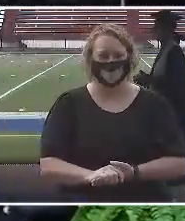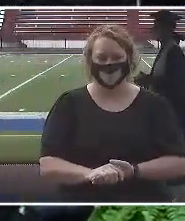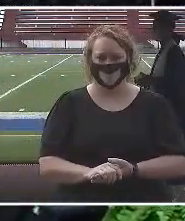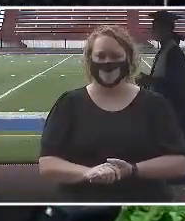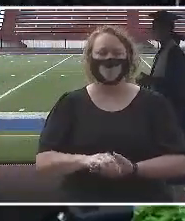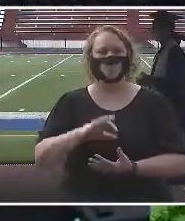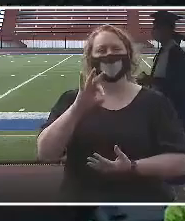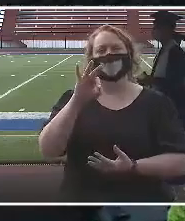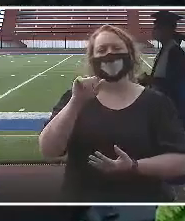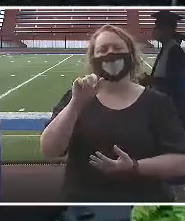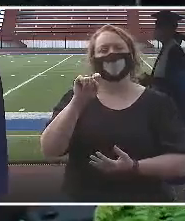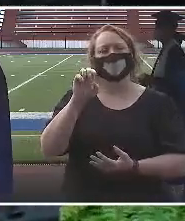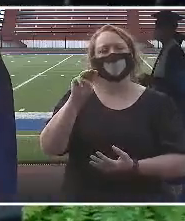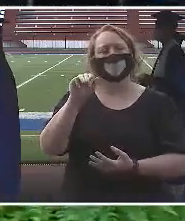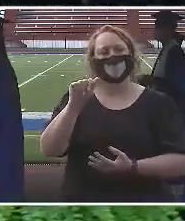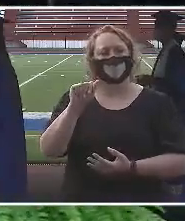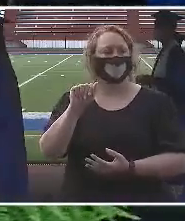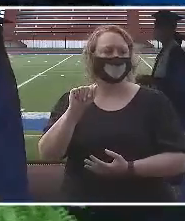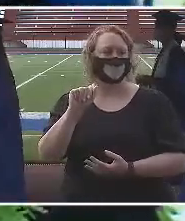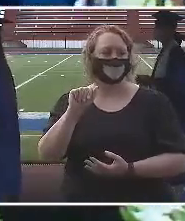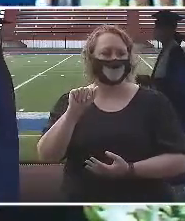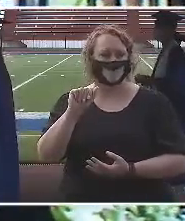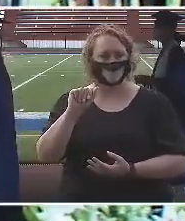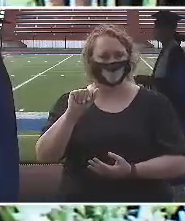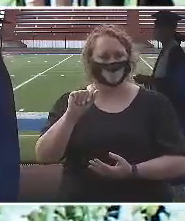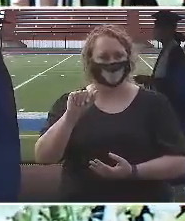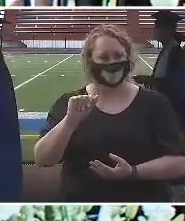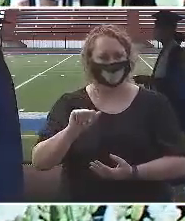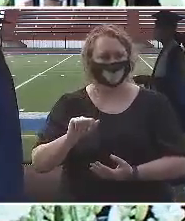Fatima Juarez Flores.